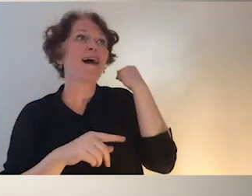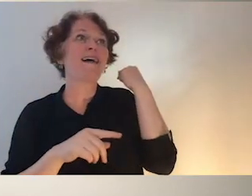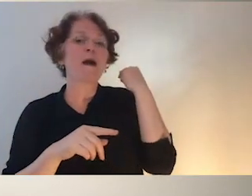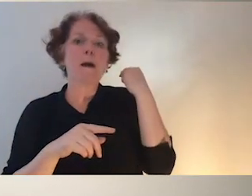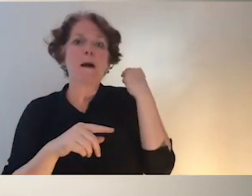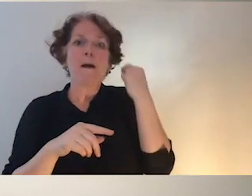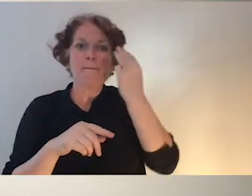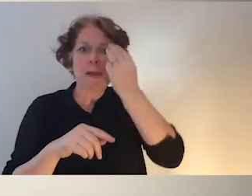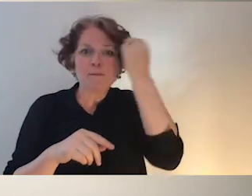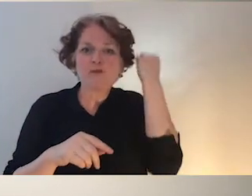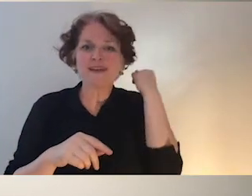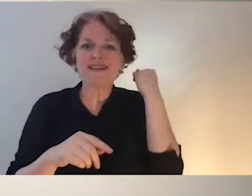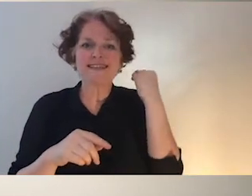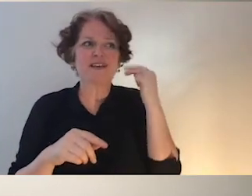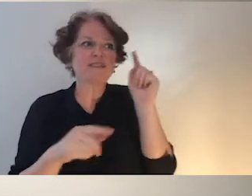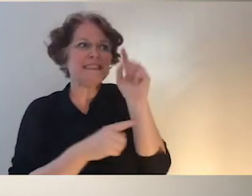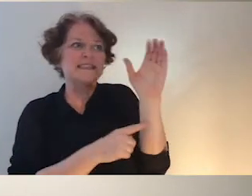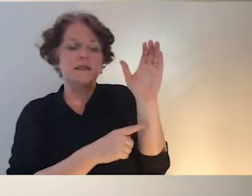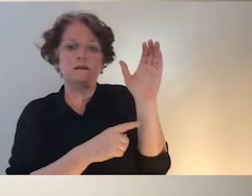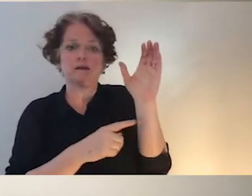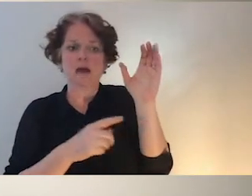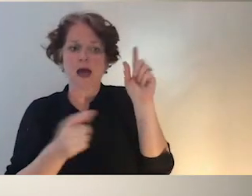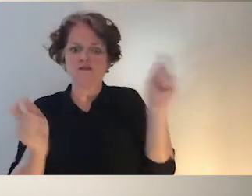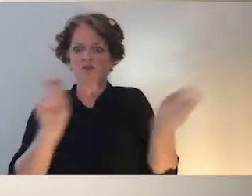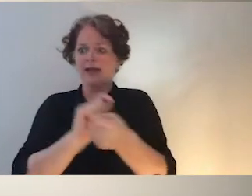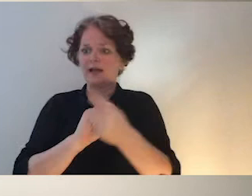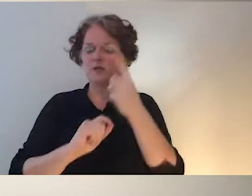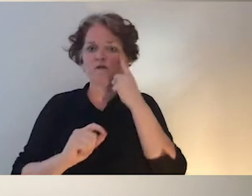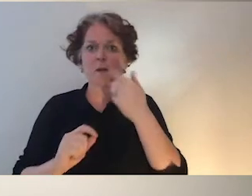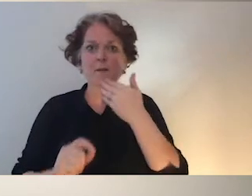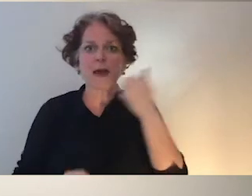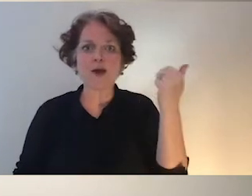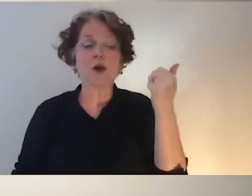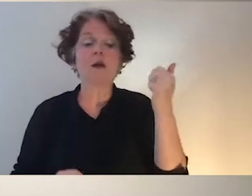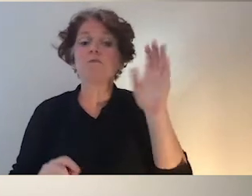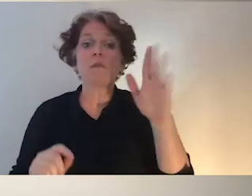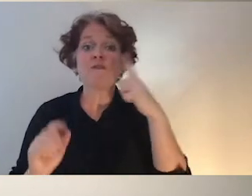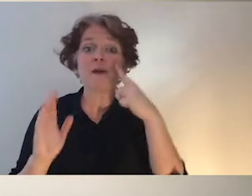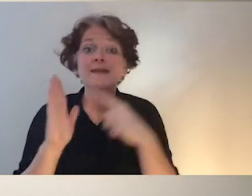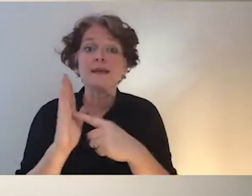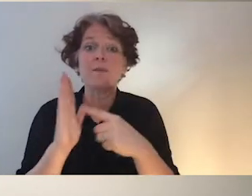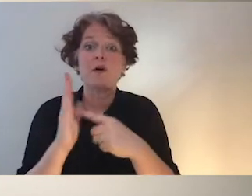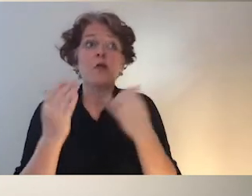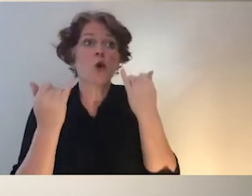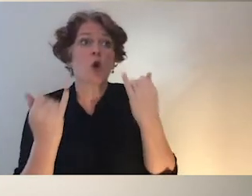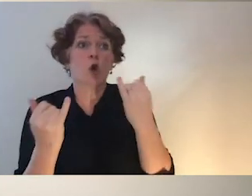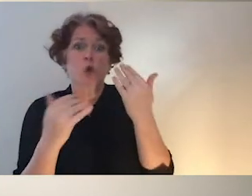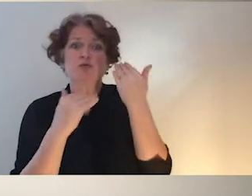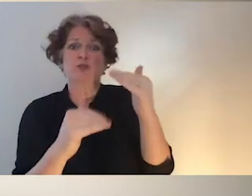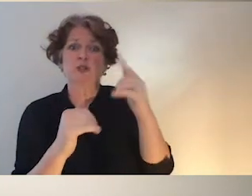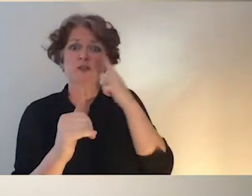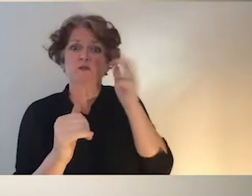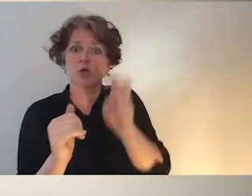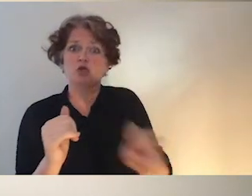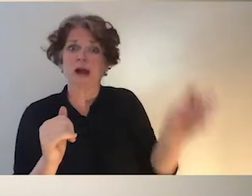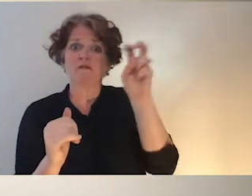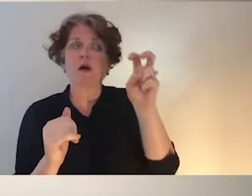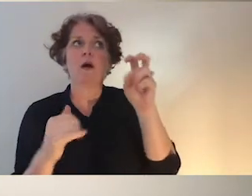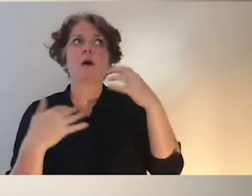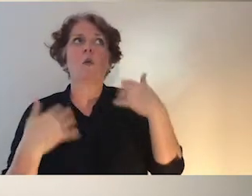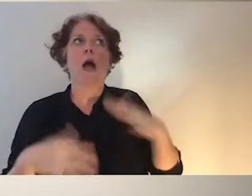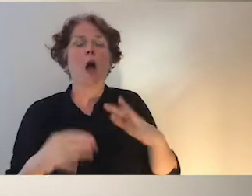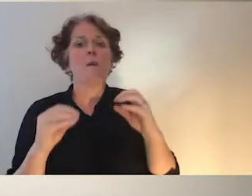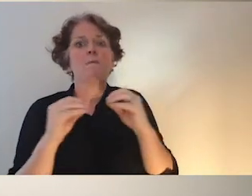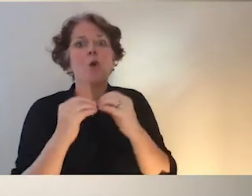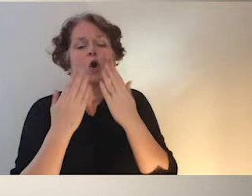of our time at Teachers College have been redefined for the better. For example, the current travel restrictions have made me even more grateful